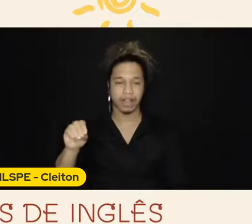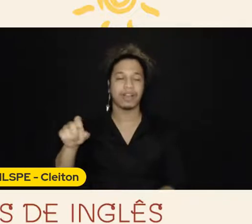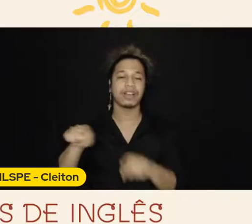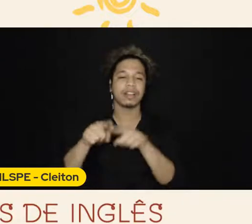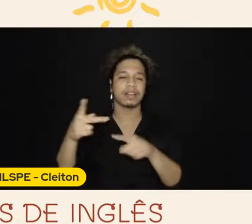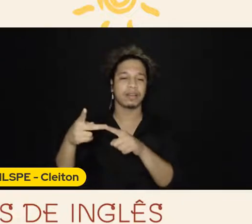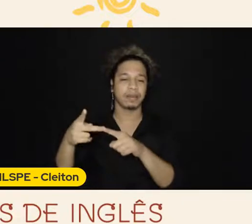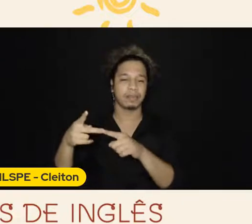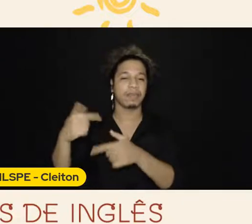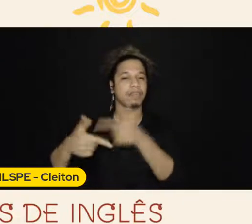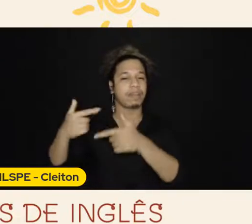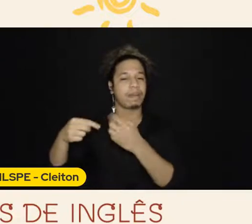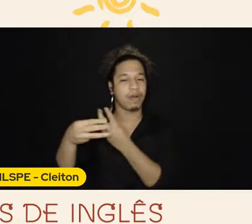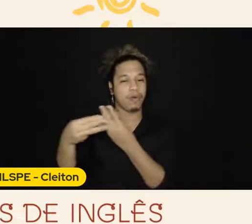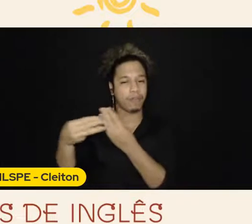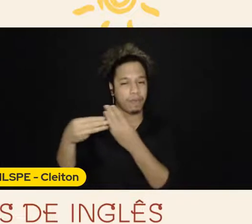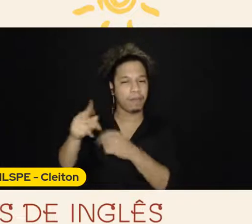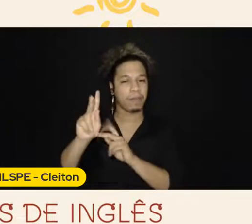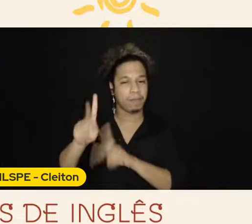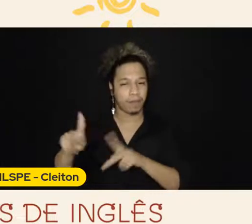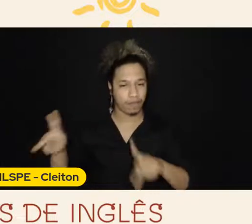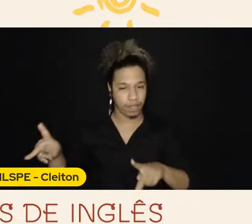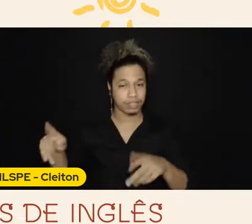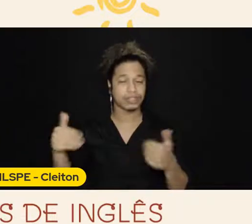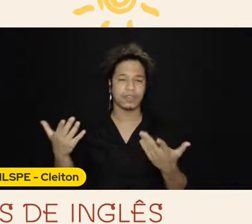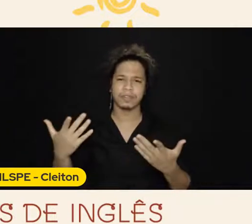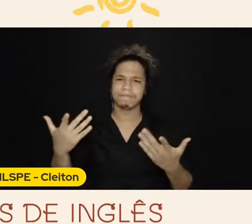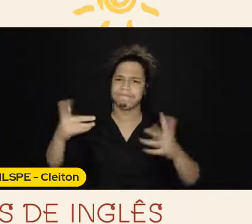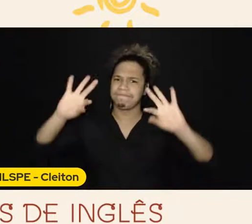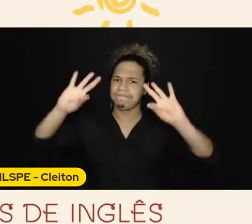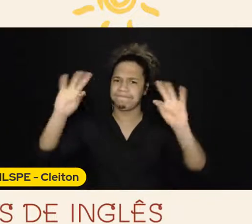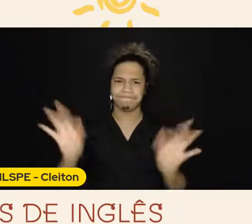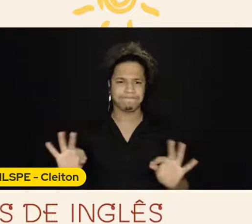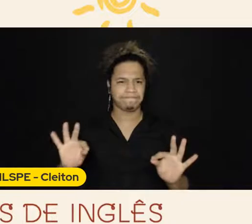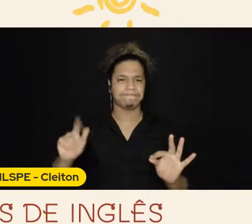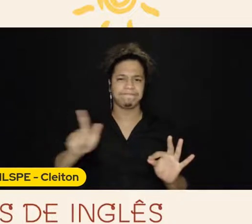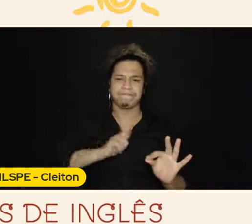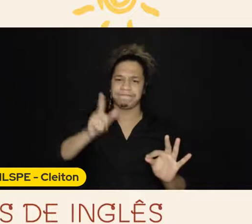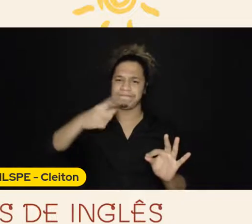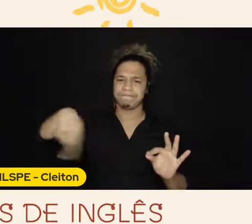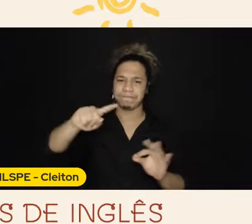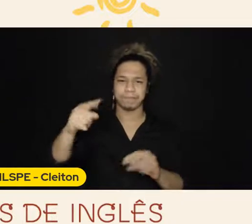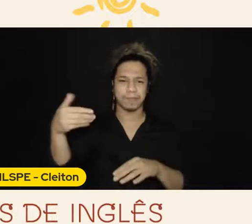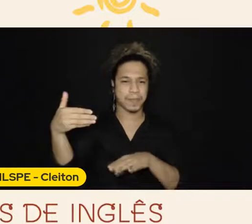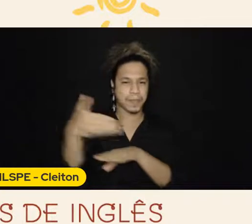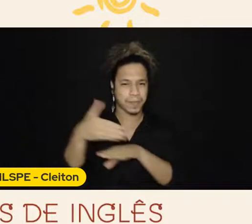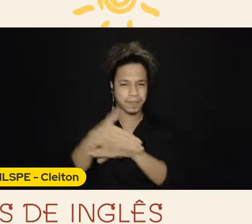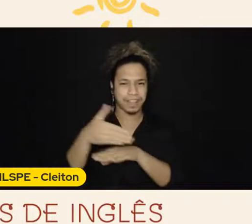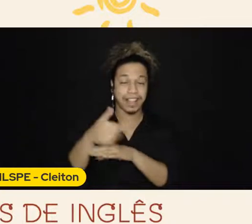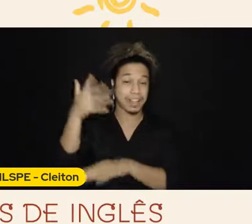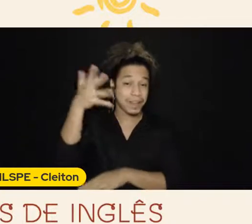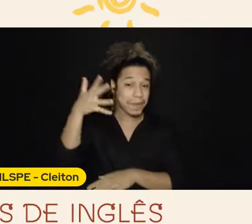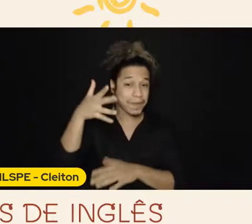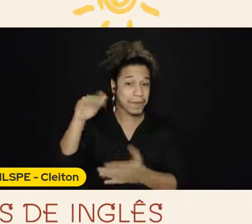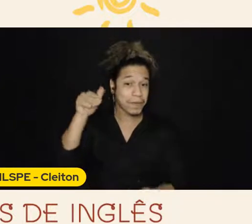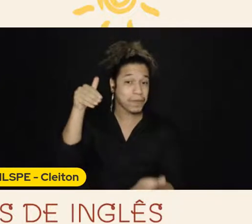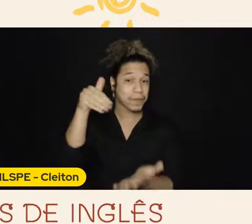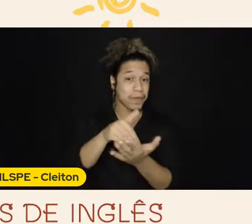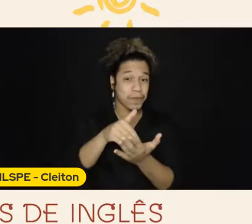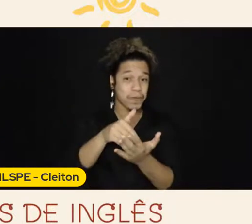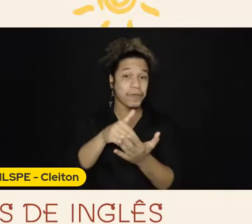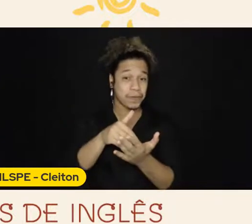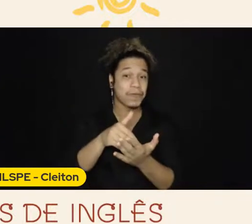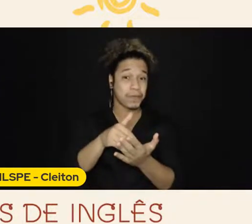University of Paraíba. And I'm so happy to have you here in this final plenary, closing plenary of the